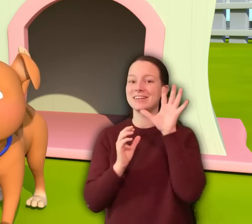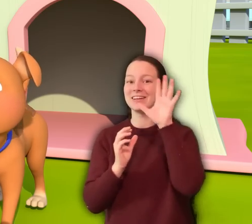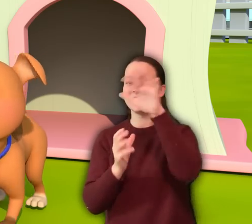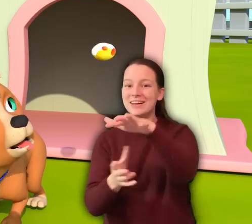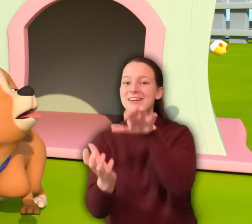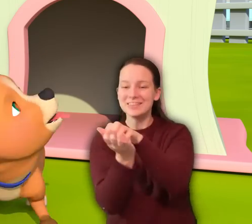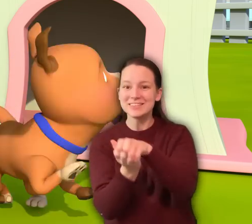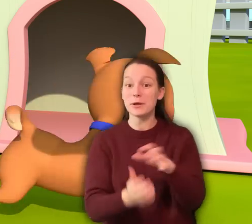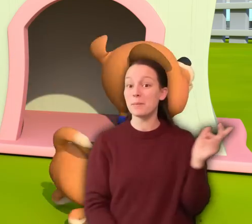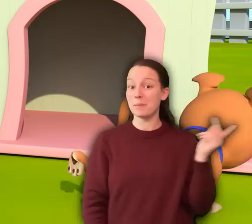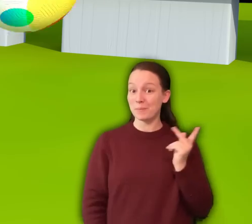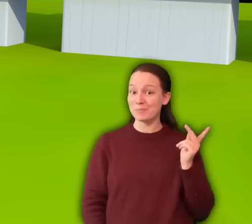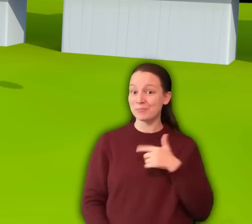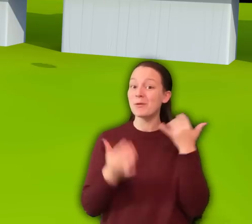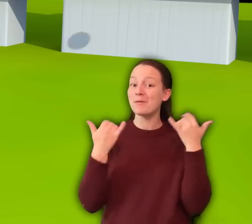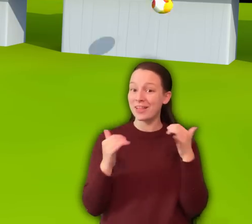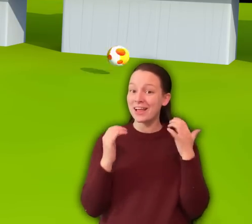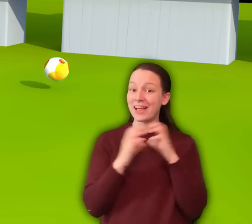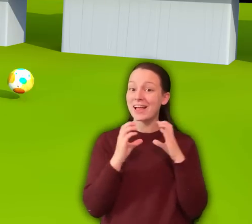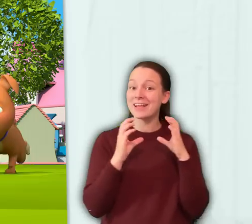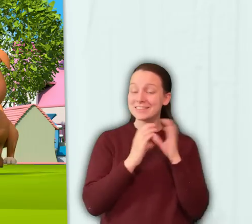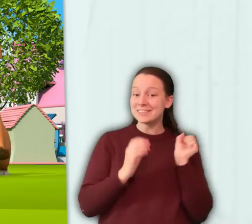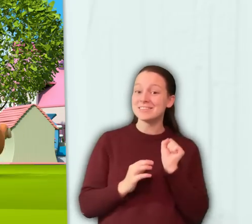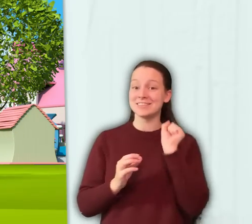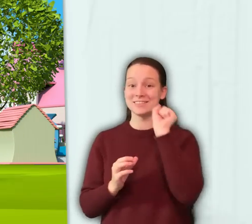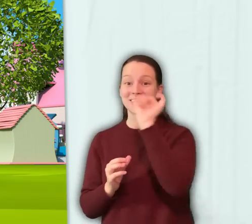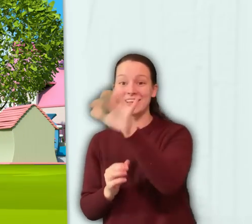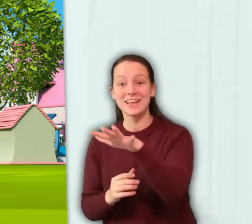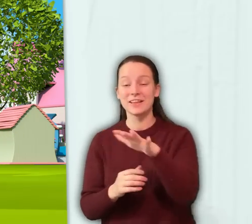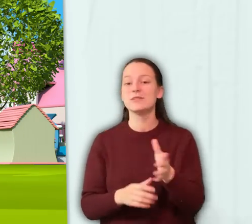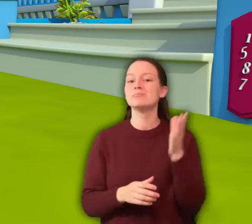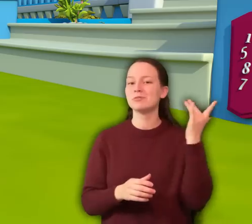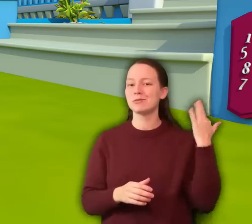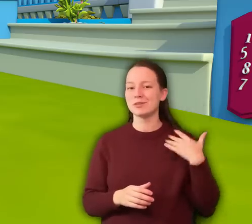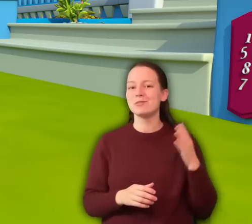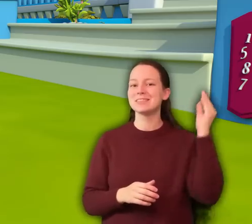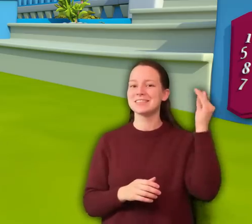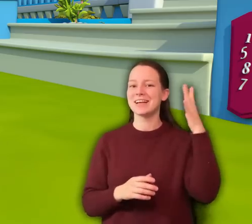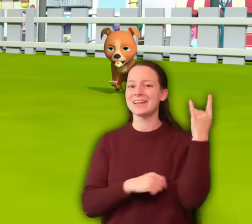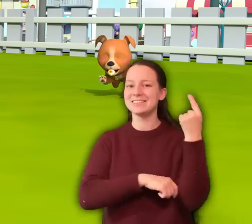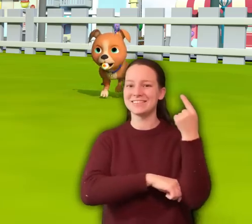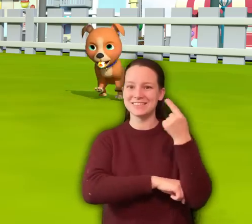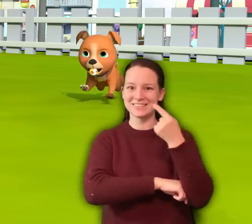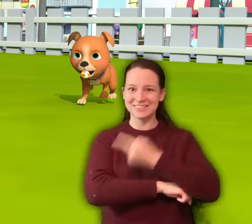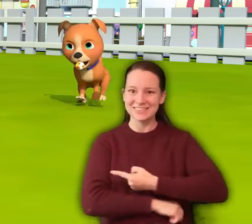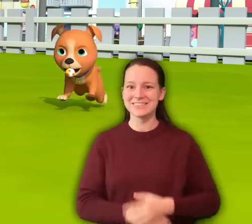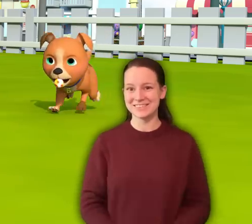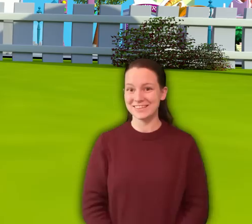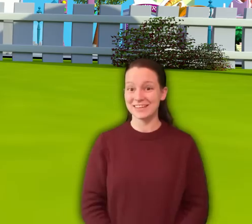playing fetch Bingo and I were playing fetch one sunny